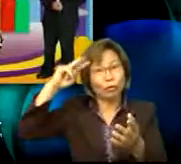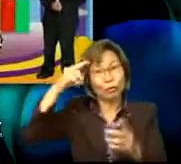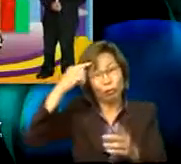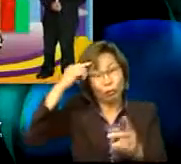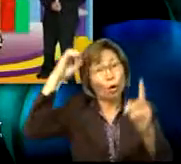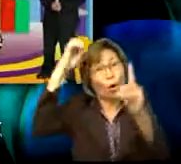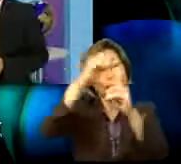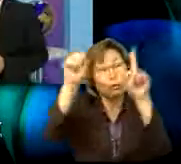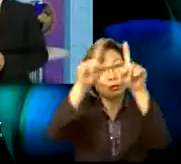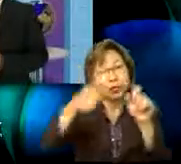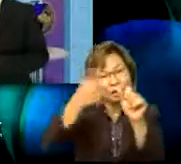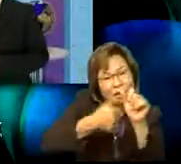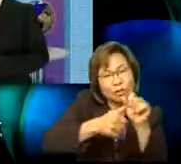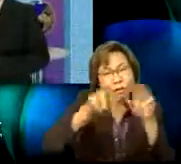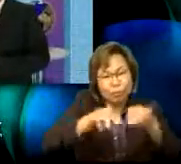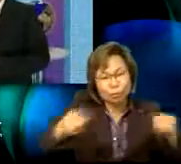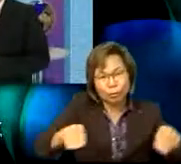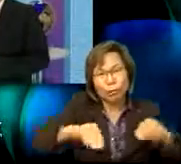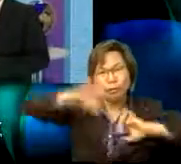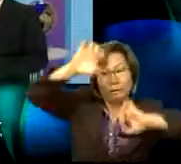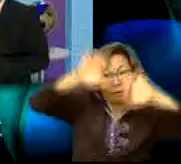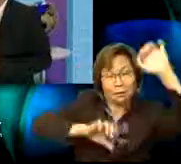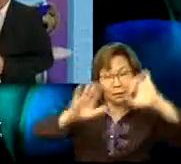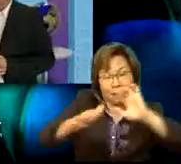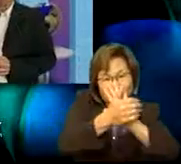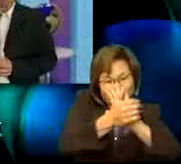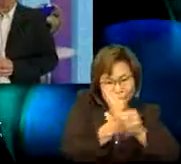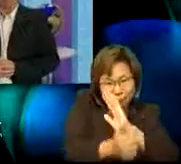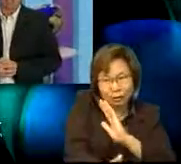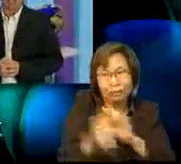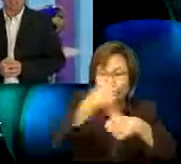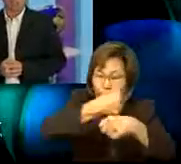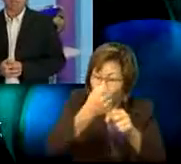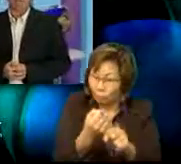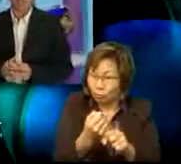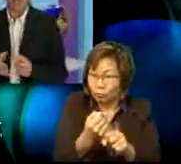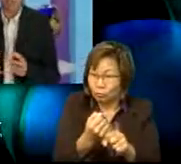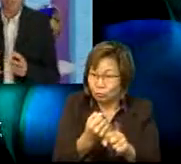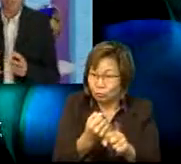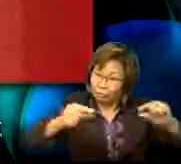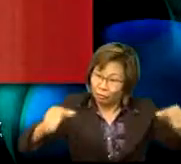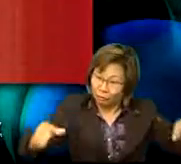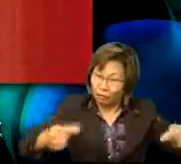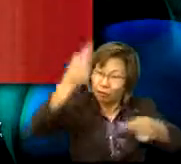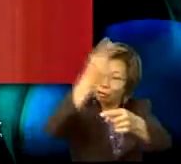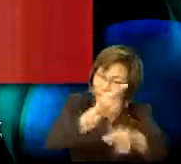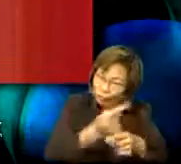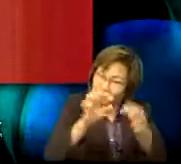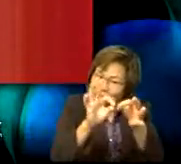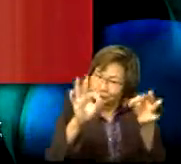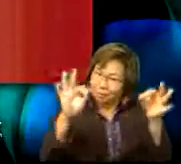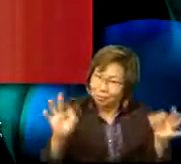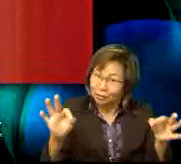of the examination, each pupil will be assessed on his or her ability to make grammatically